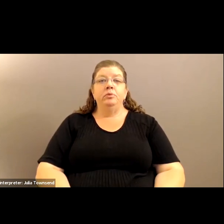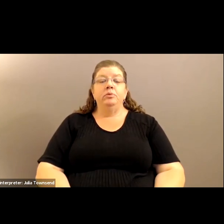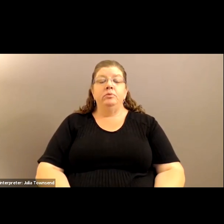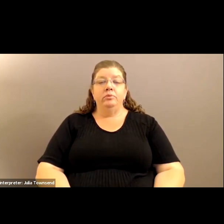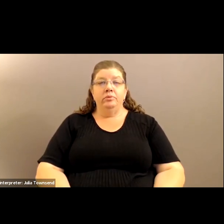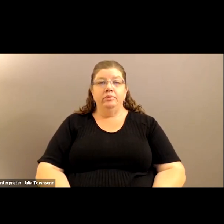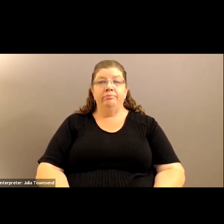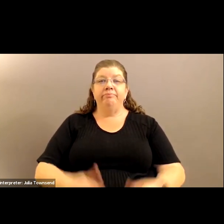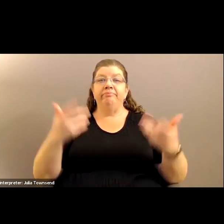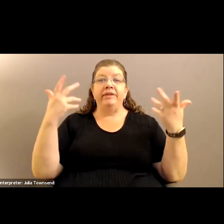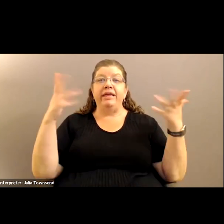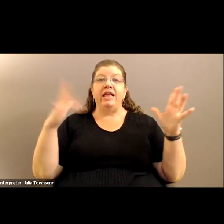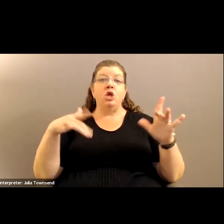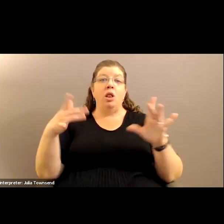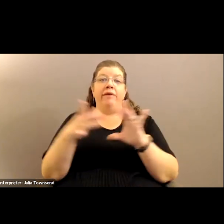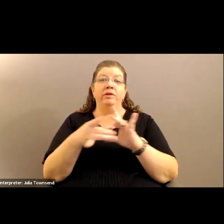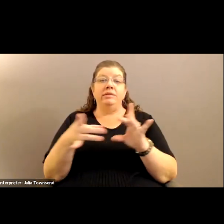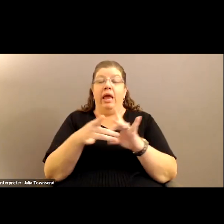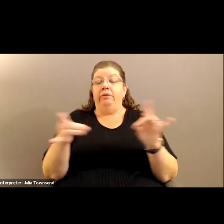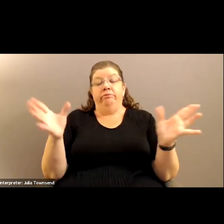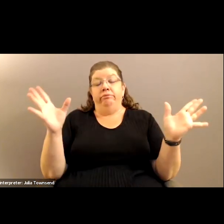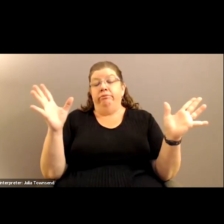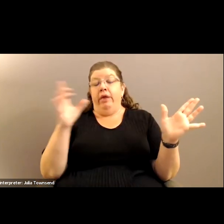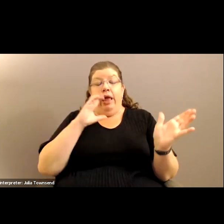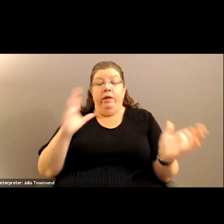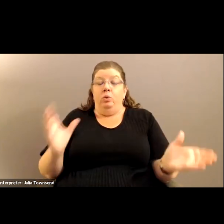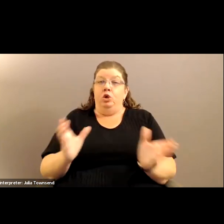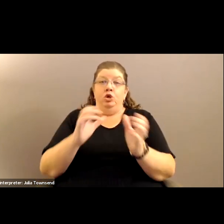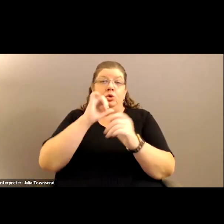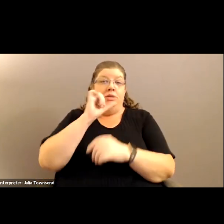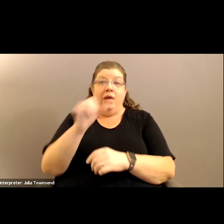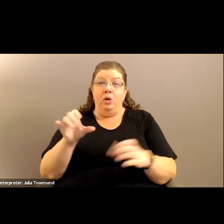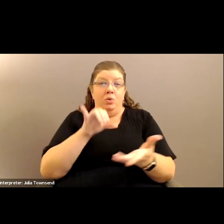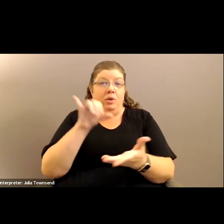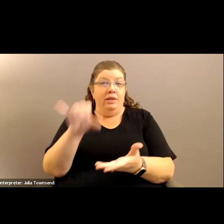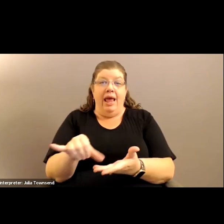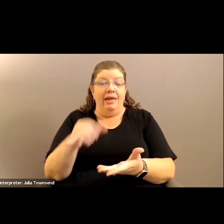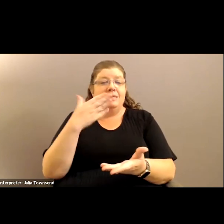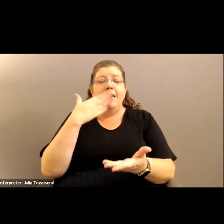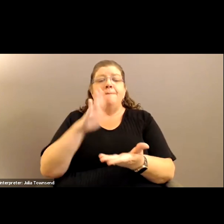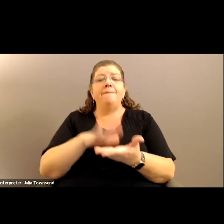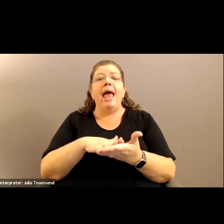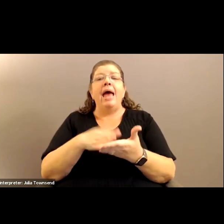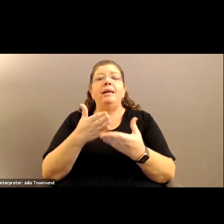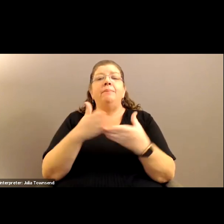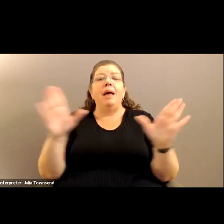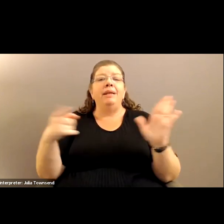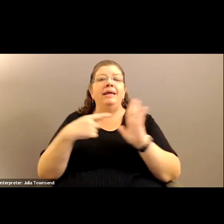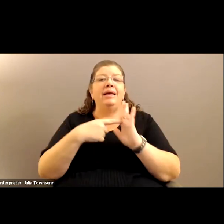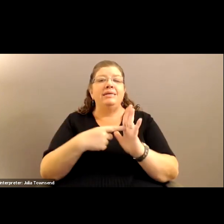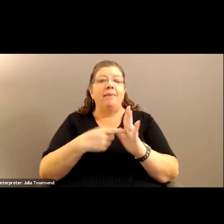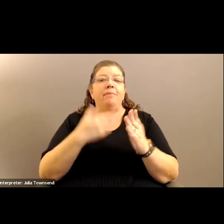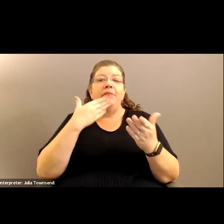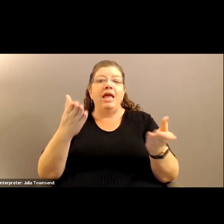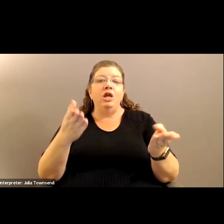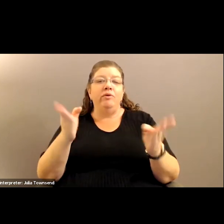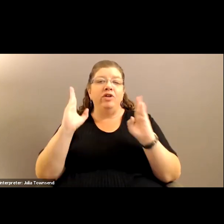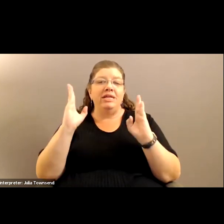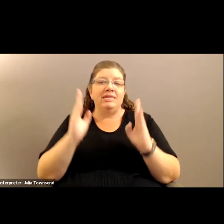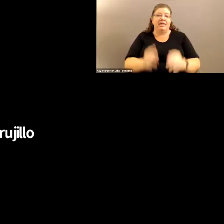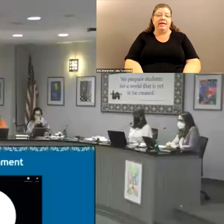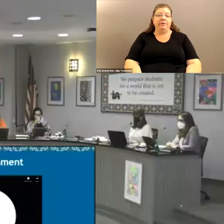that that's all i have to say is just i would not encourage doing that as a bad public example thanks for listening